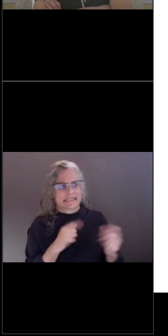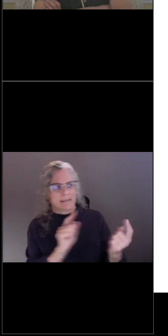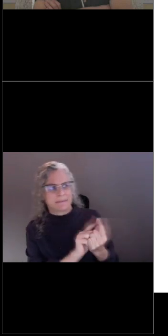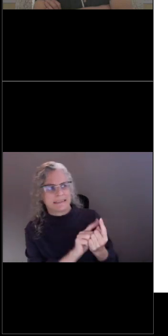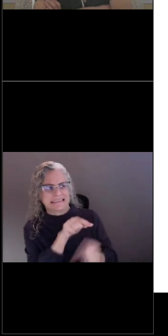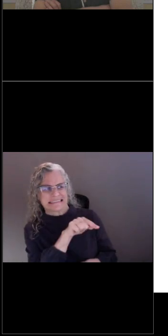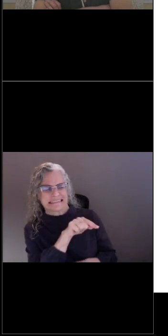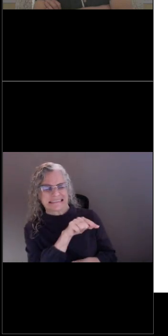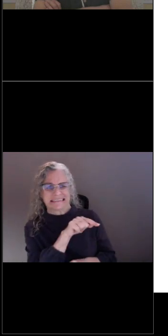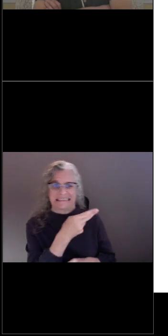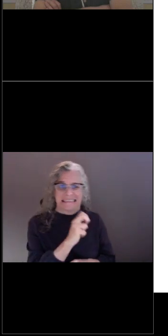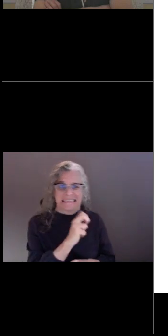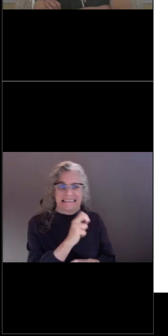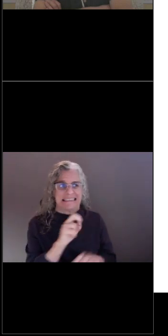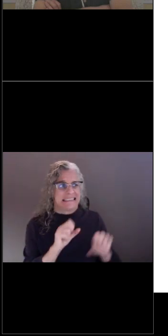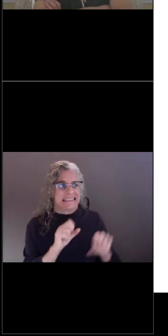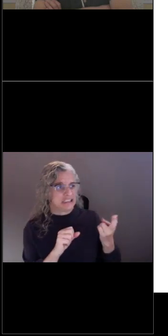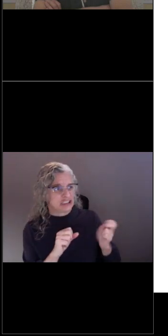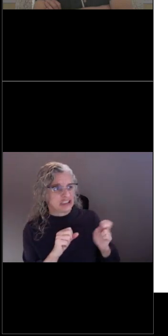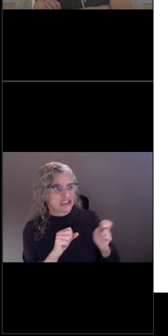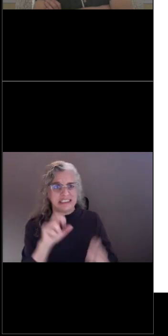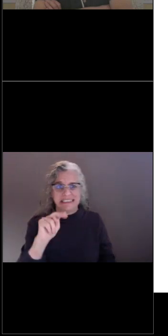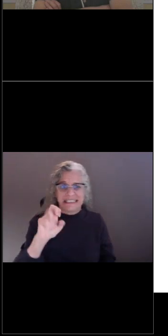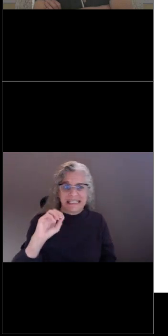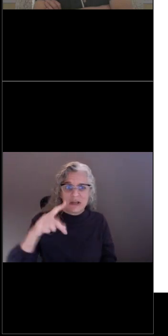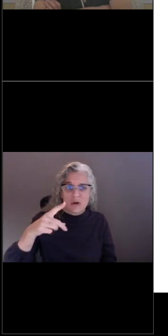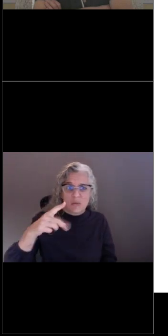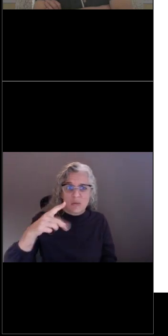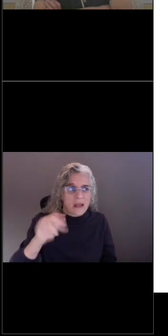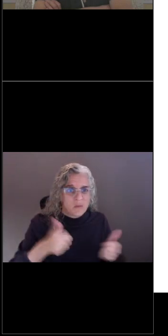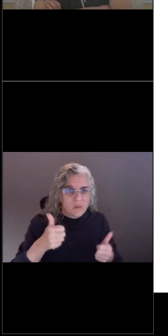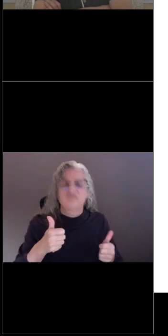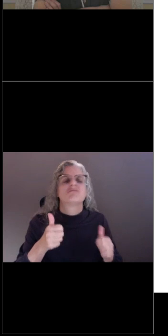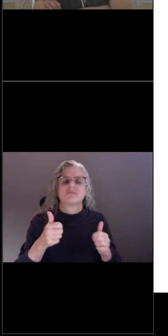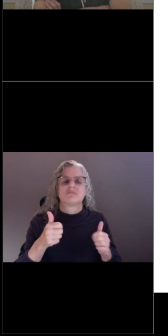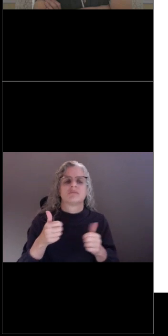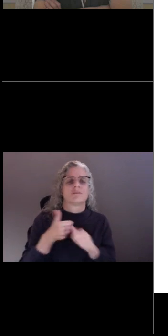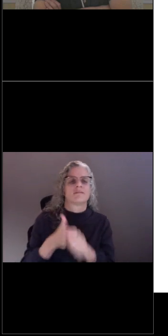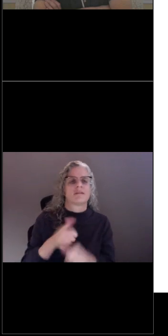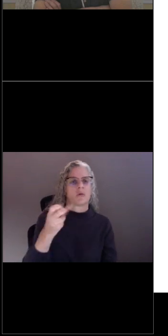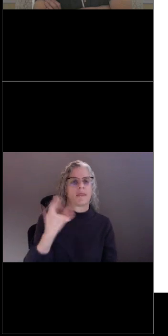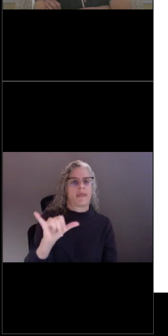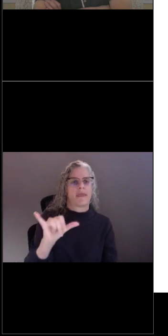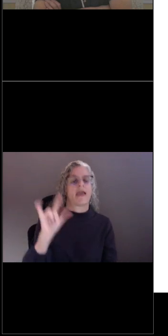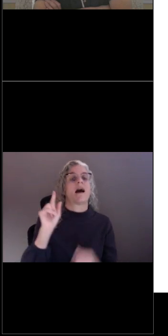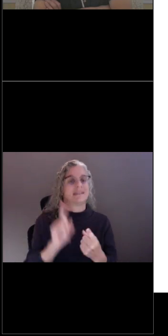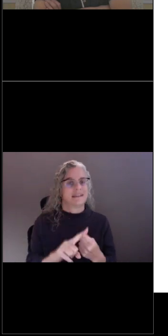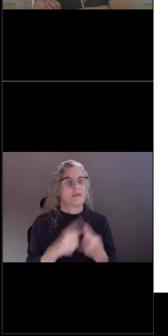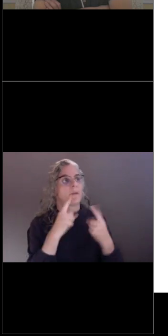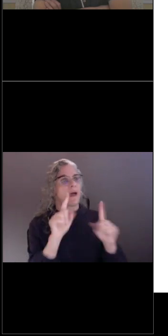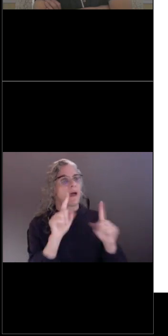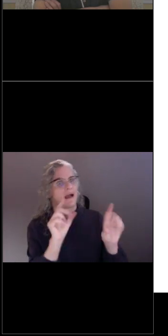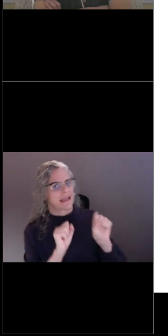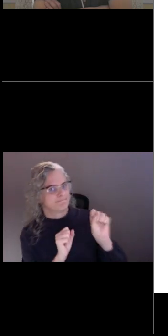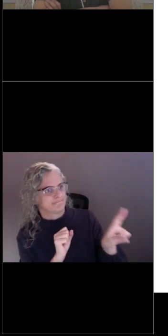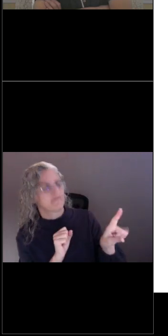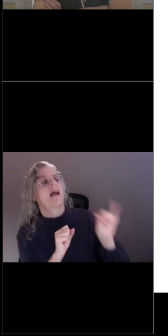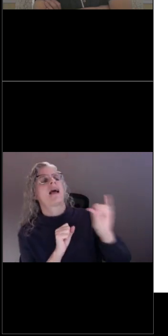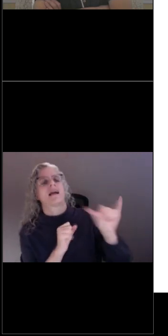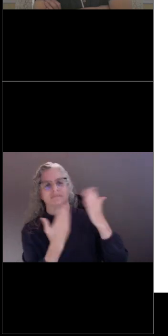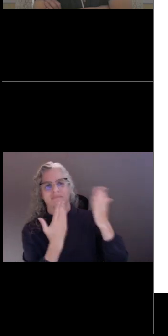a neopronoun, you can use they until you get more information or until you have a chance to ask them. Right? You can also avoid